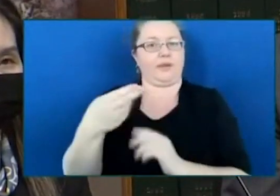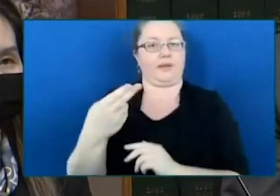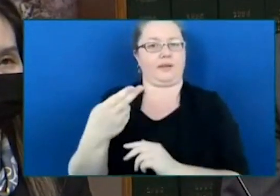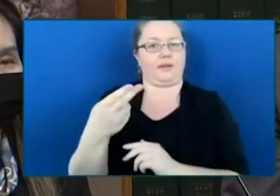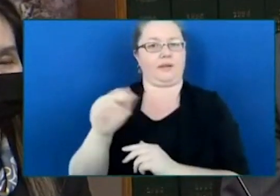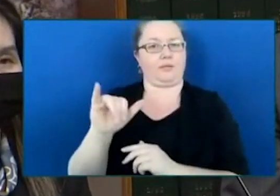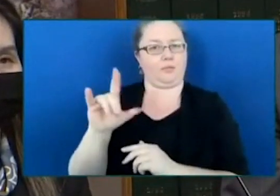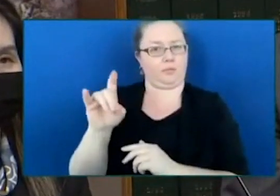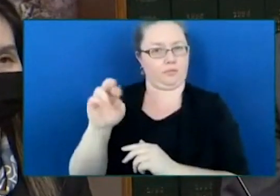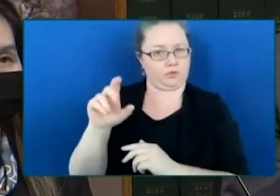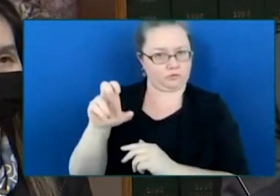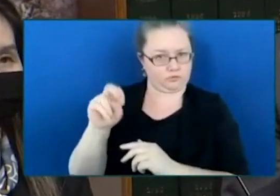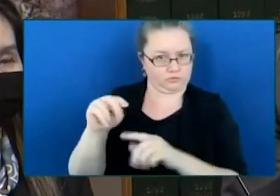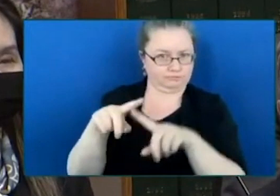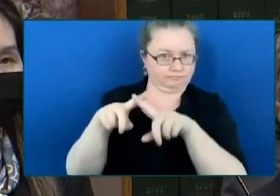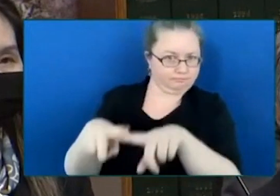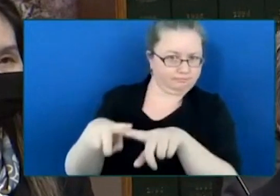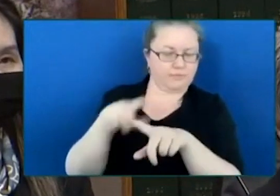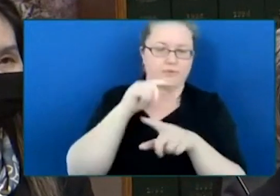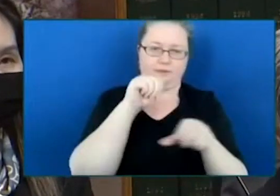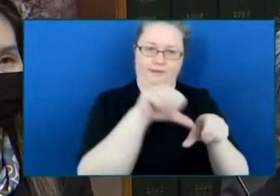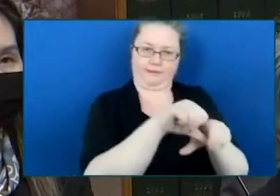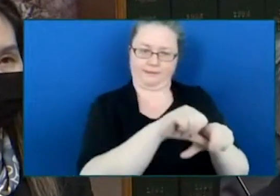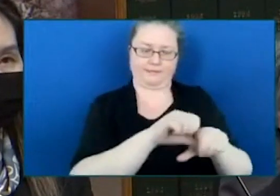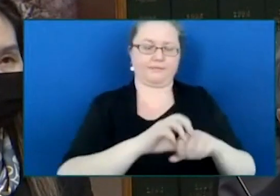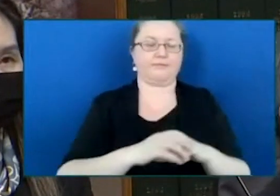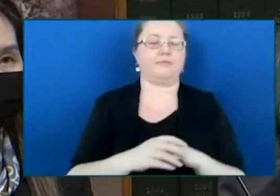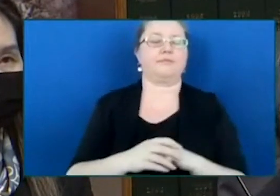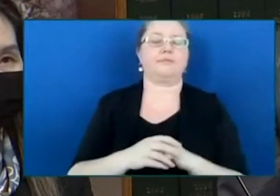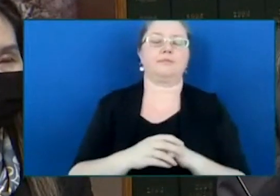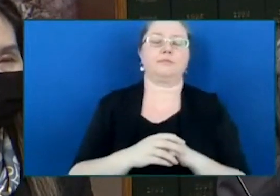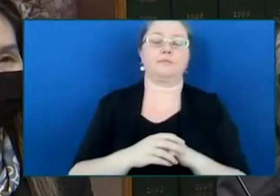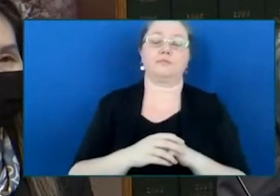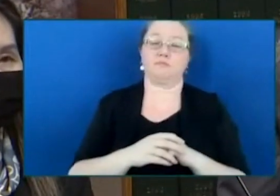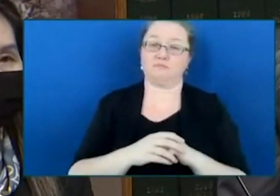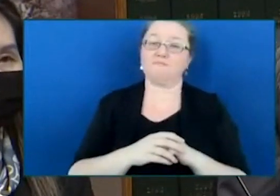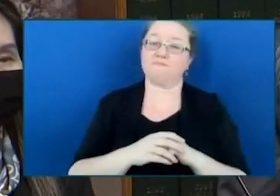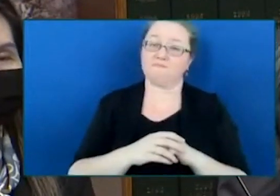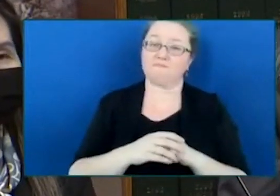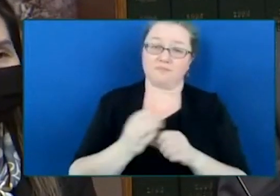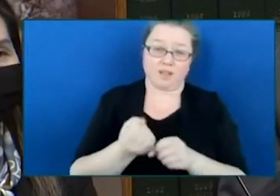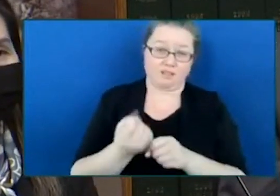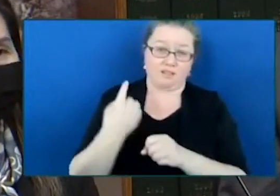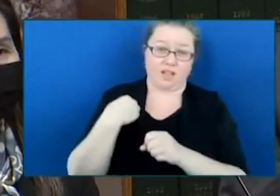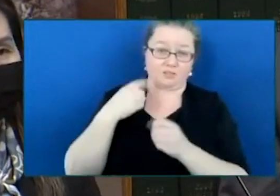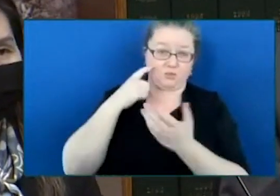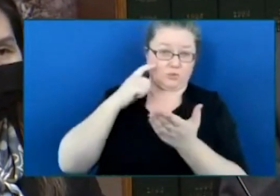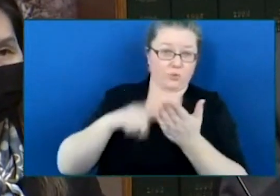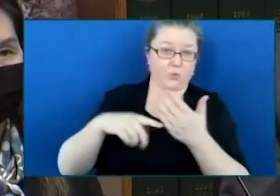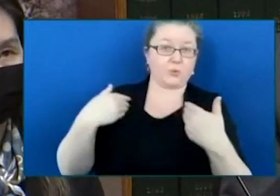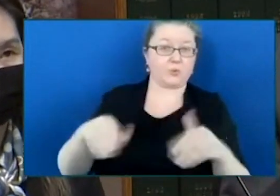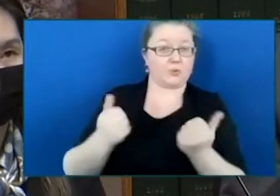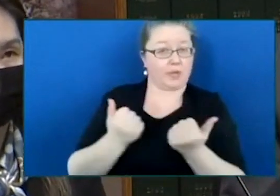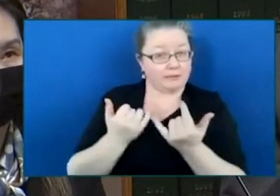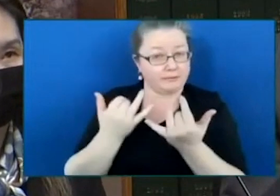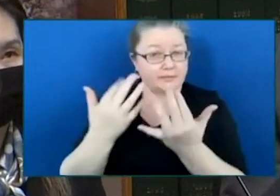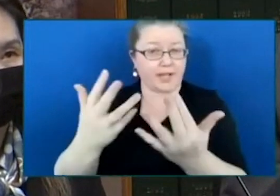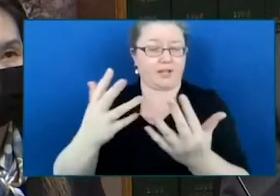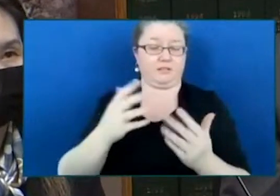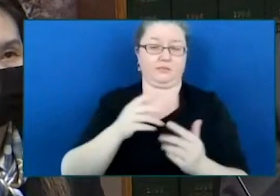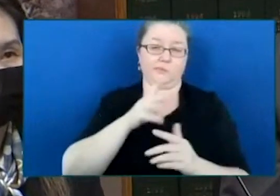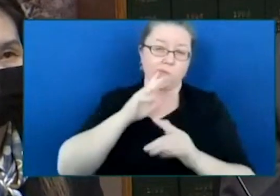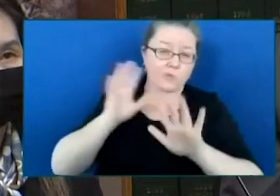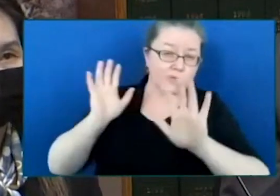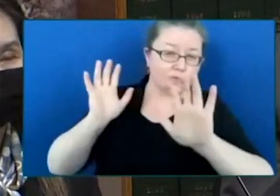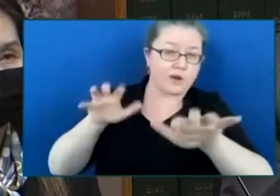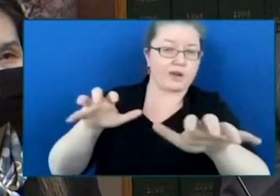And while the fight against climate change continues, recent disasters show that we must strengthen our defences at home. Mr. Speaker, while we've